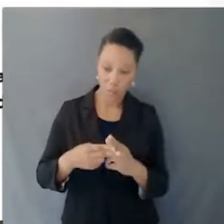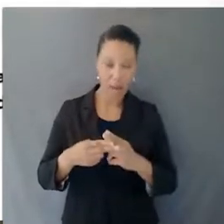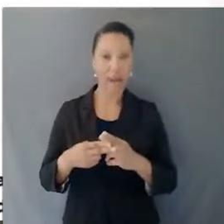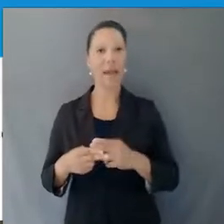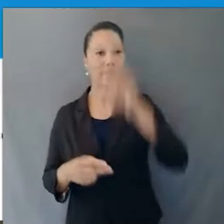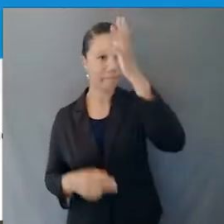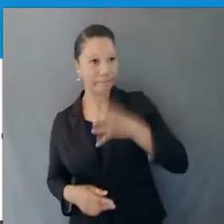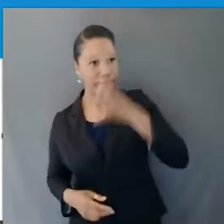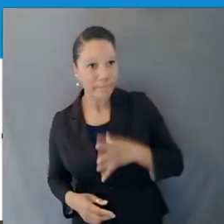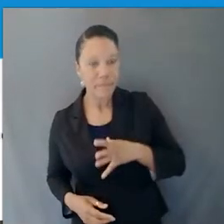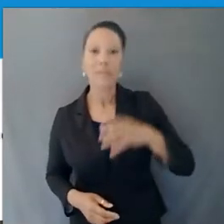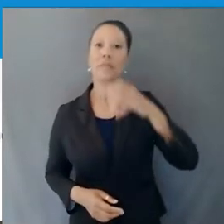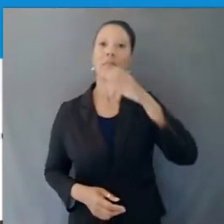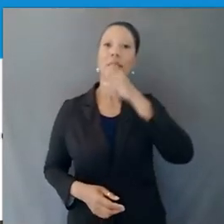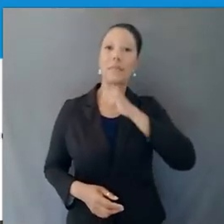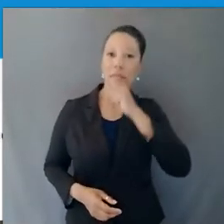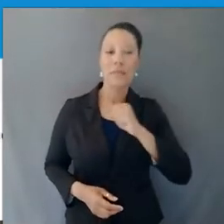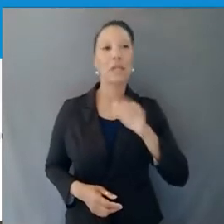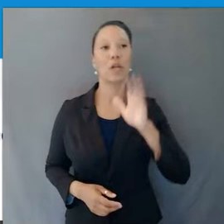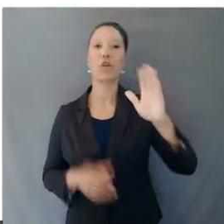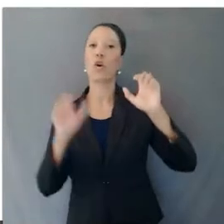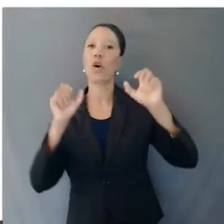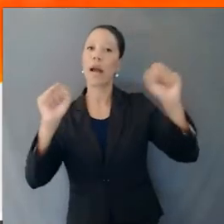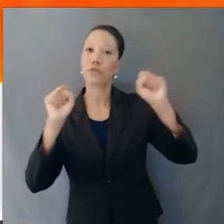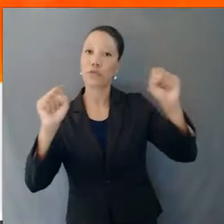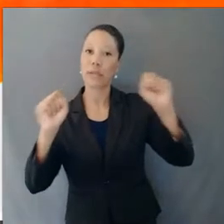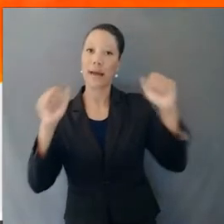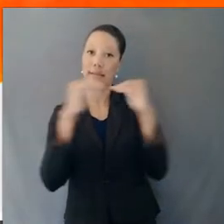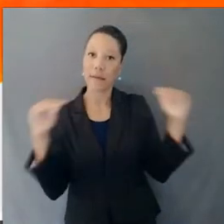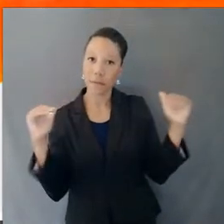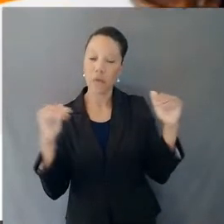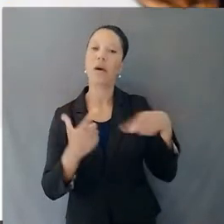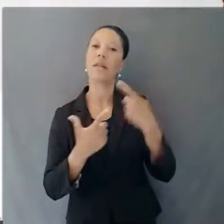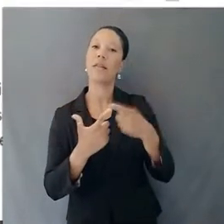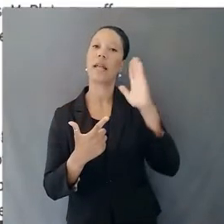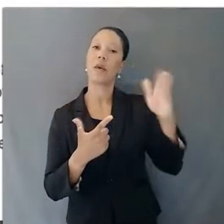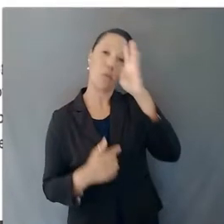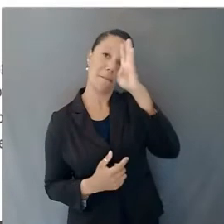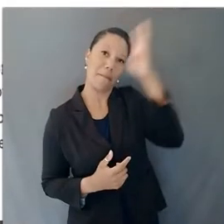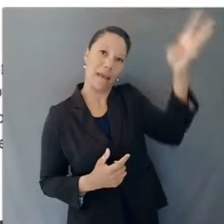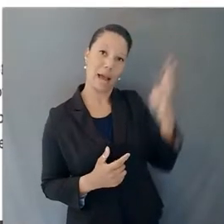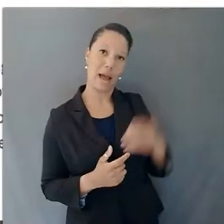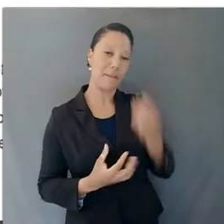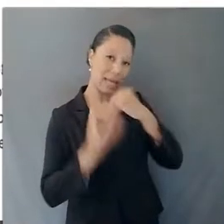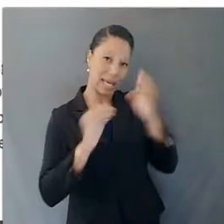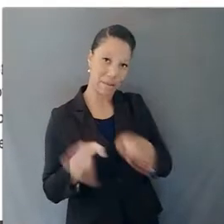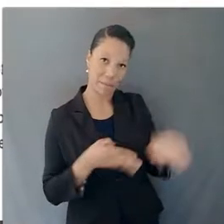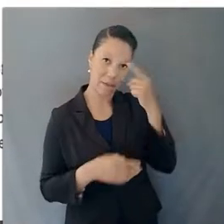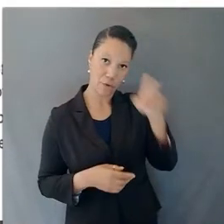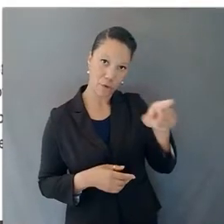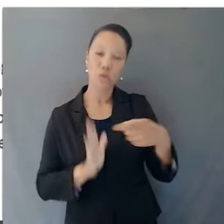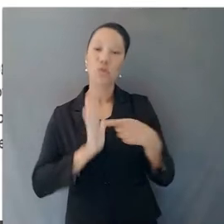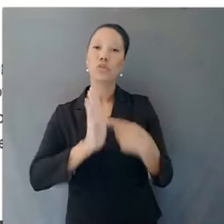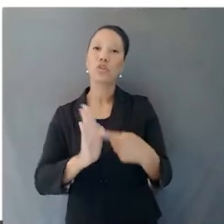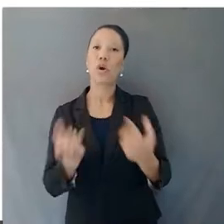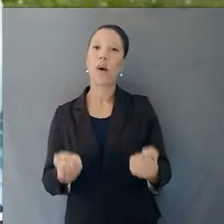age, how much exercise you're doing, it'll come up with a personalized meal plan for you that shows you how many servings and the